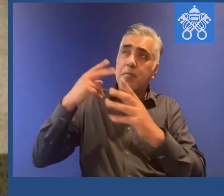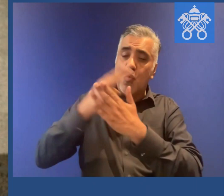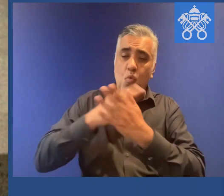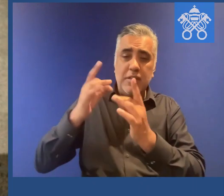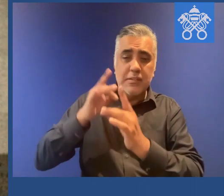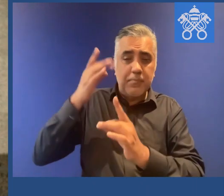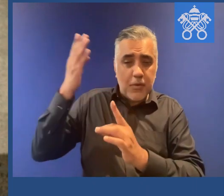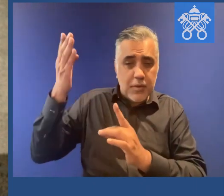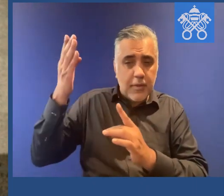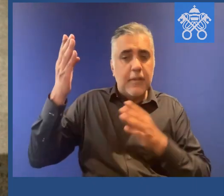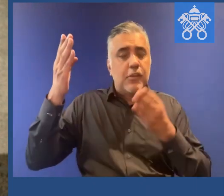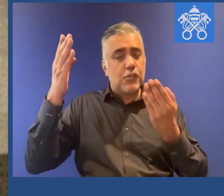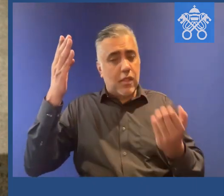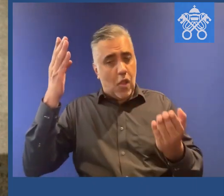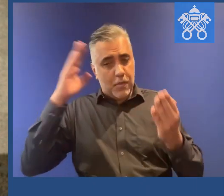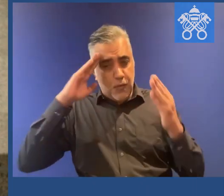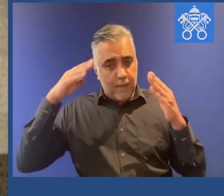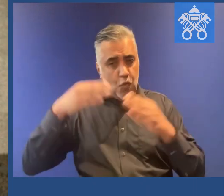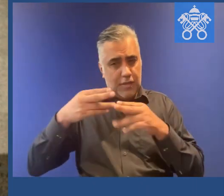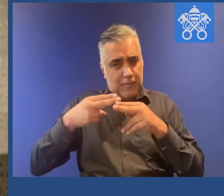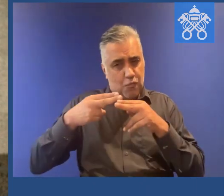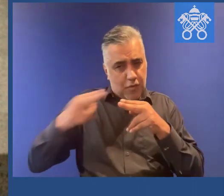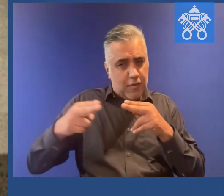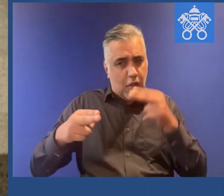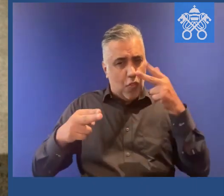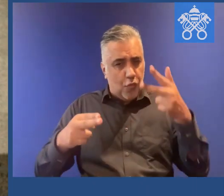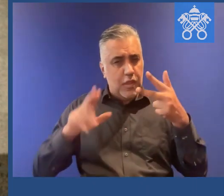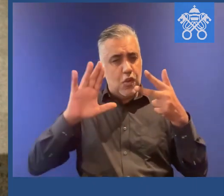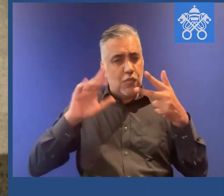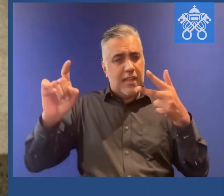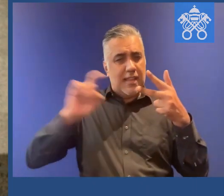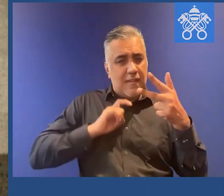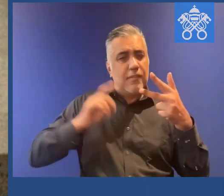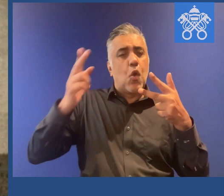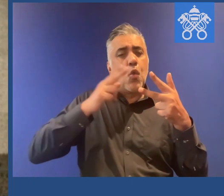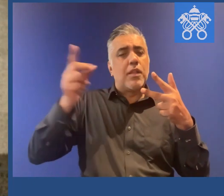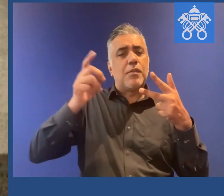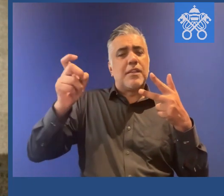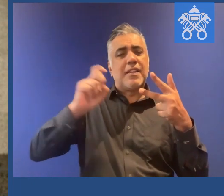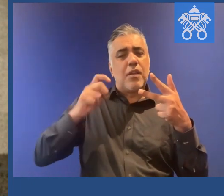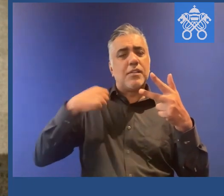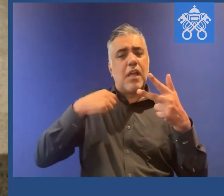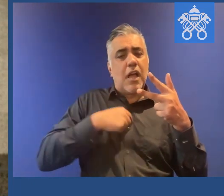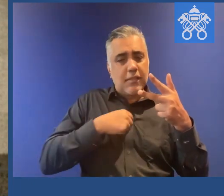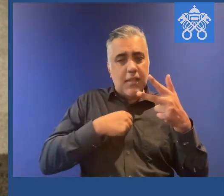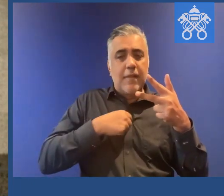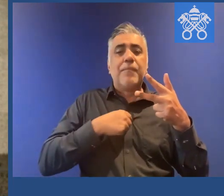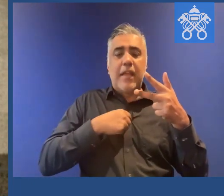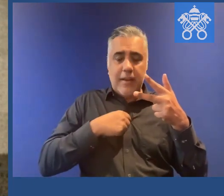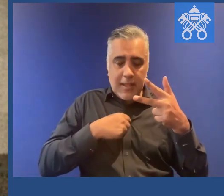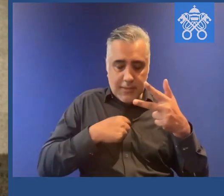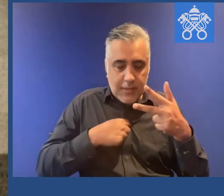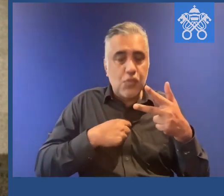Spirit. Allow me then to focus briefly on three great gifts that the Holy Spirit grants us and asks us